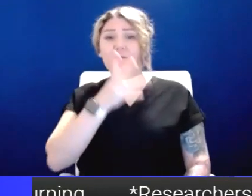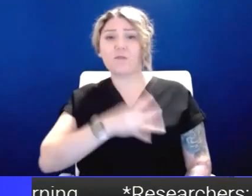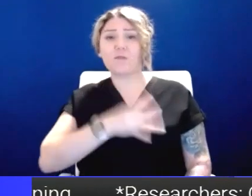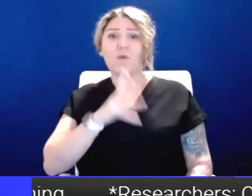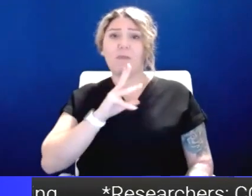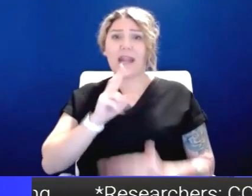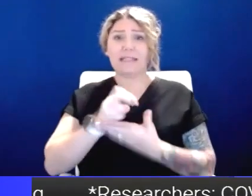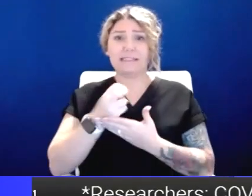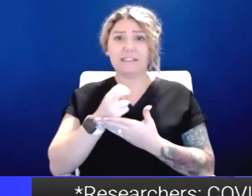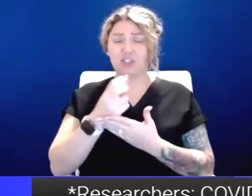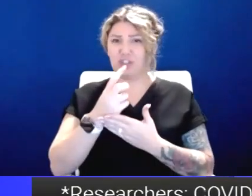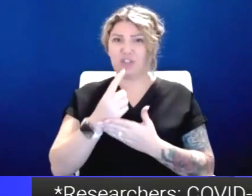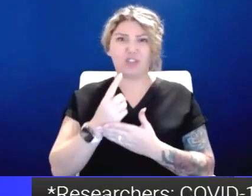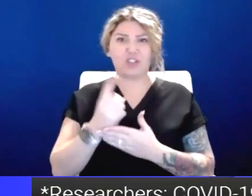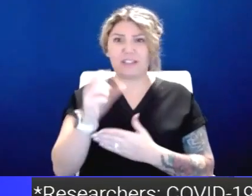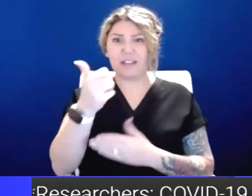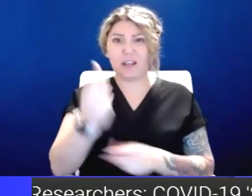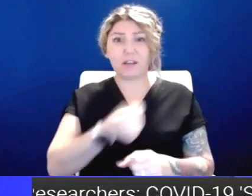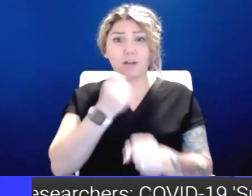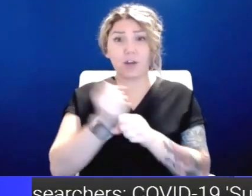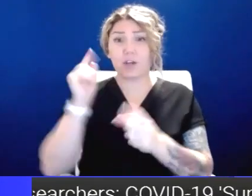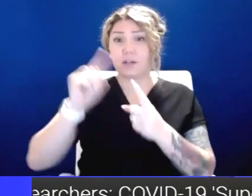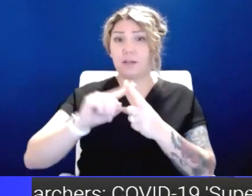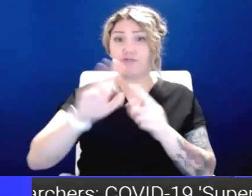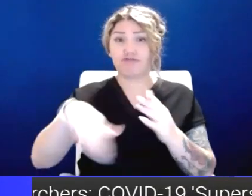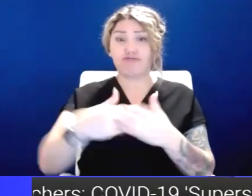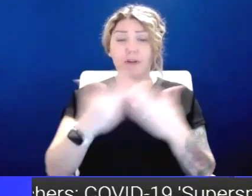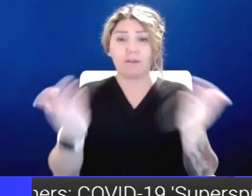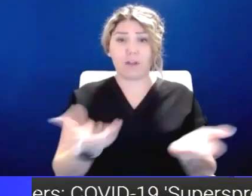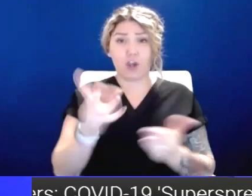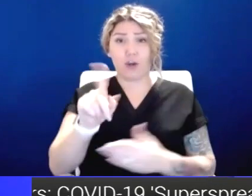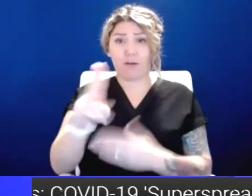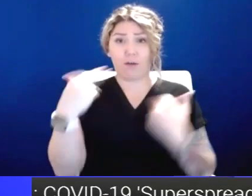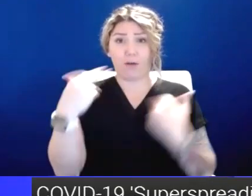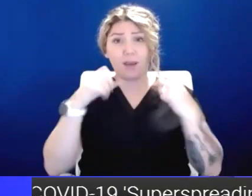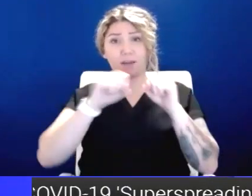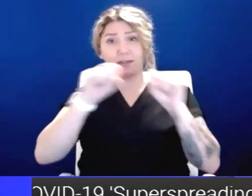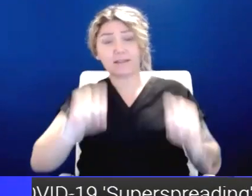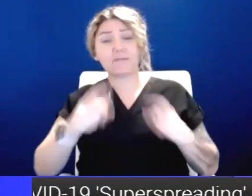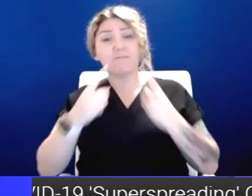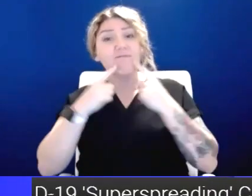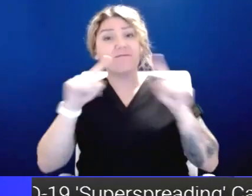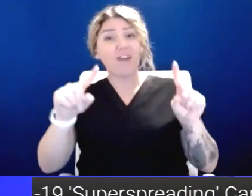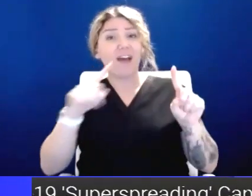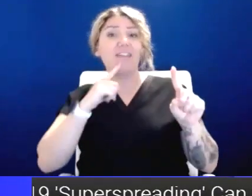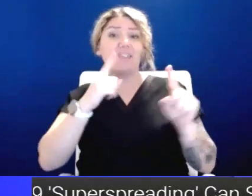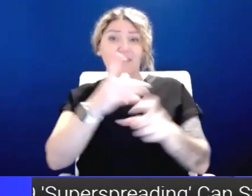it wasn't until she came here to the University of Kansas Health System that she finally got the help she needed.